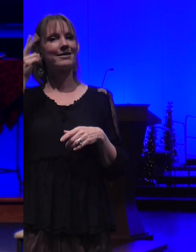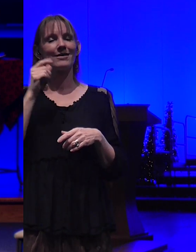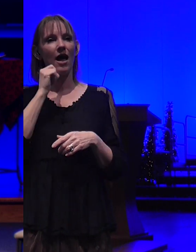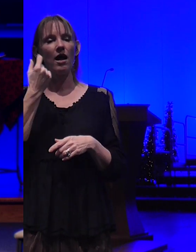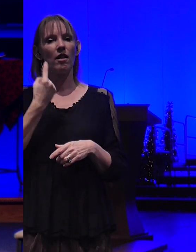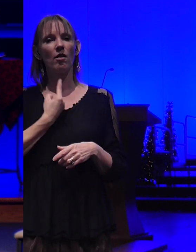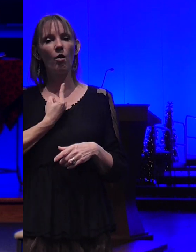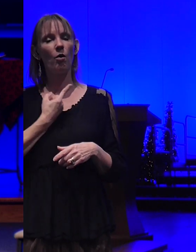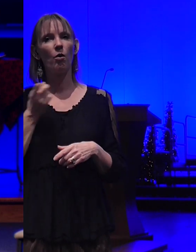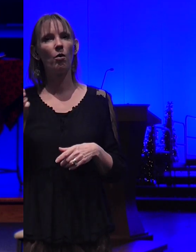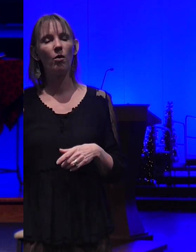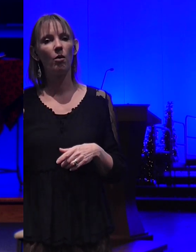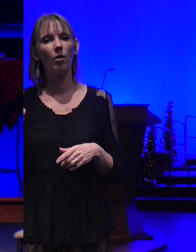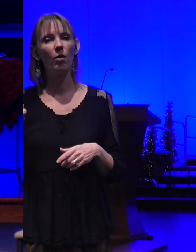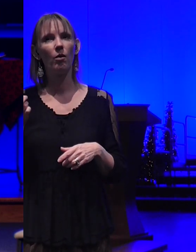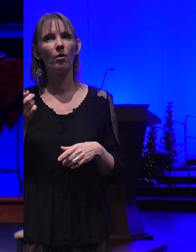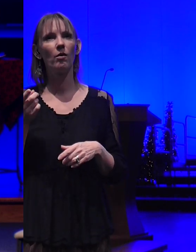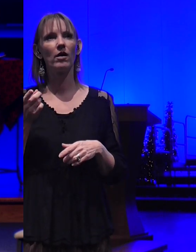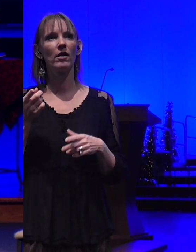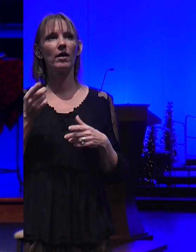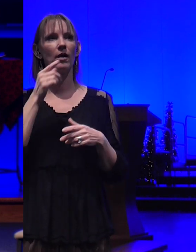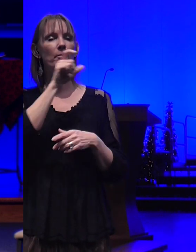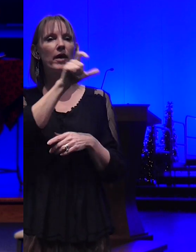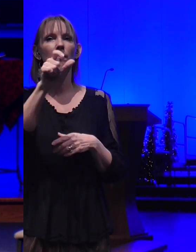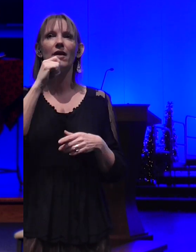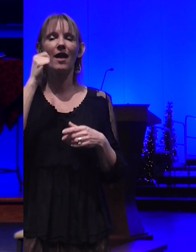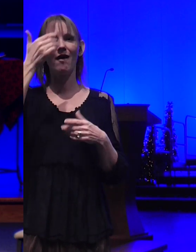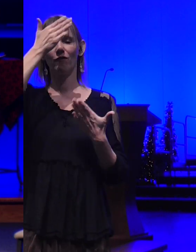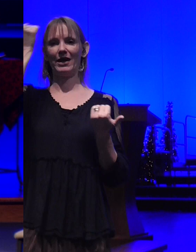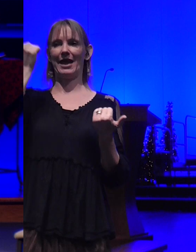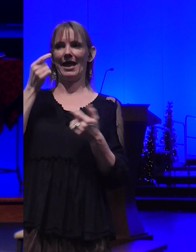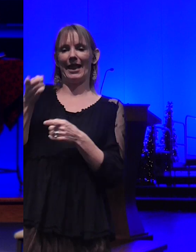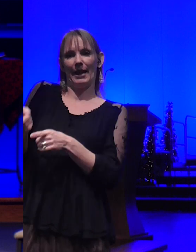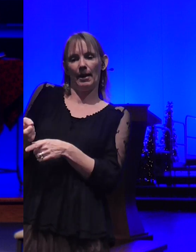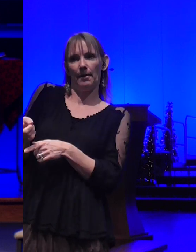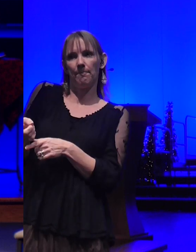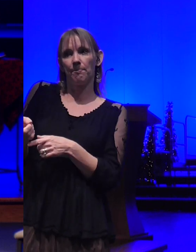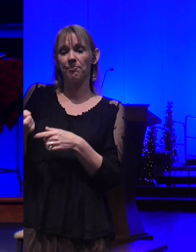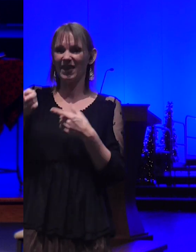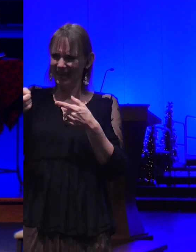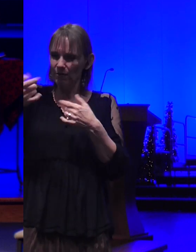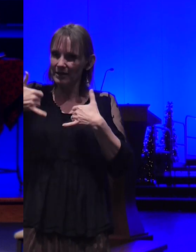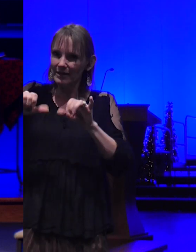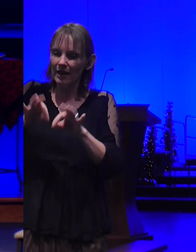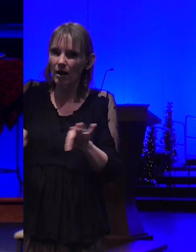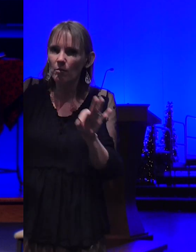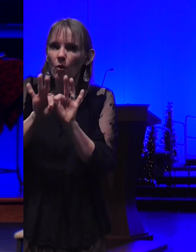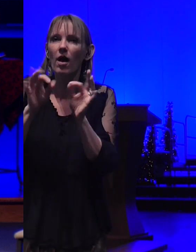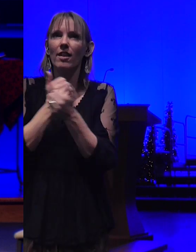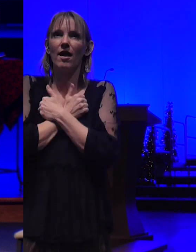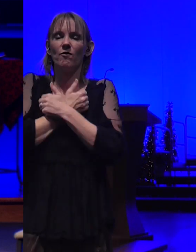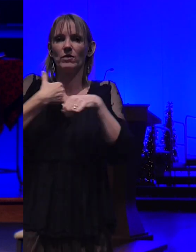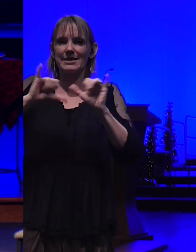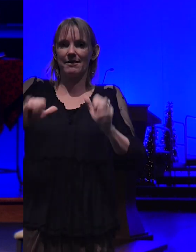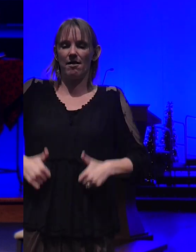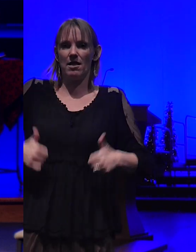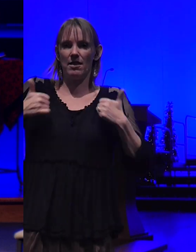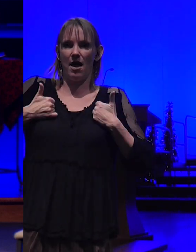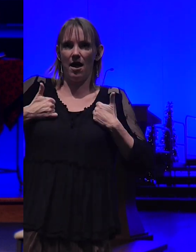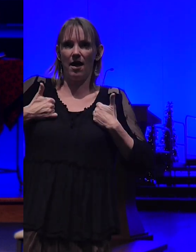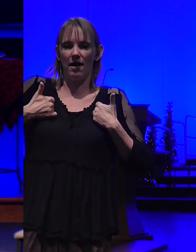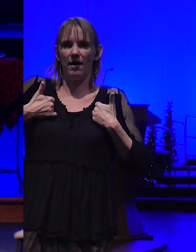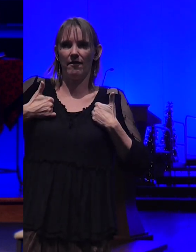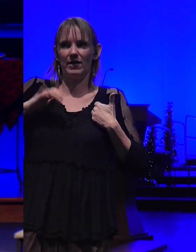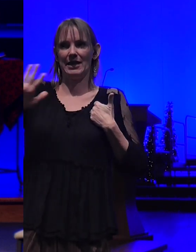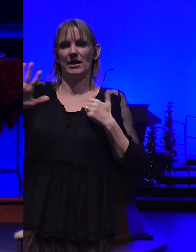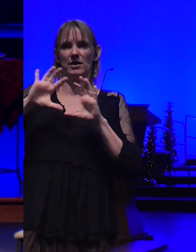wasn't alone. He wasn't forgotten. He still mattered, and their love was still alive